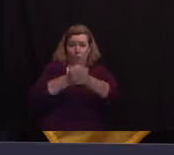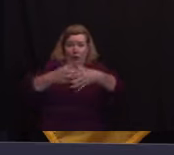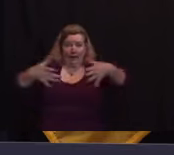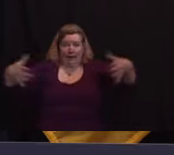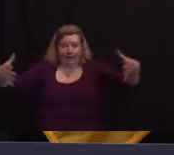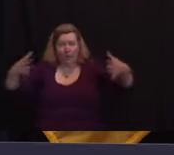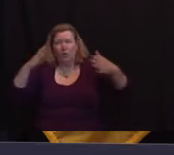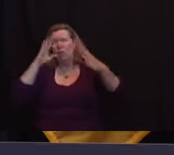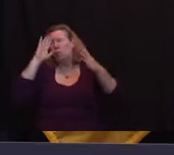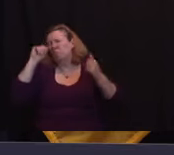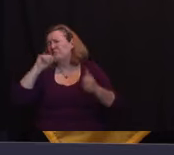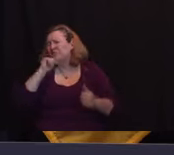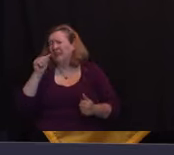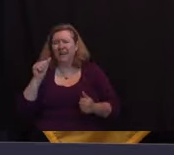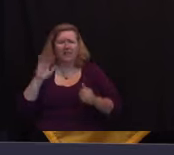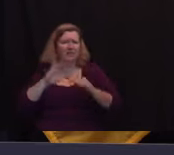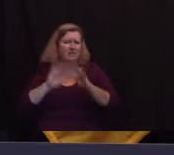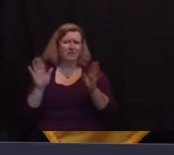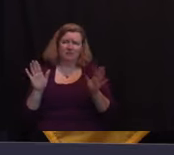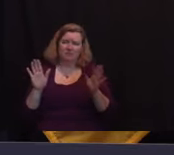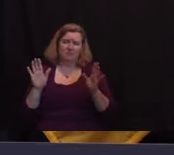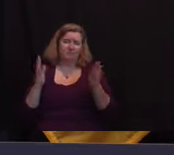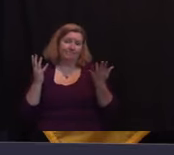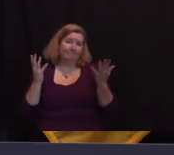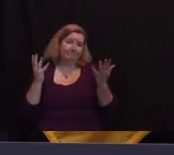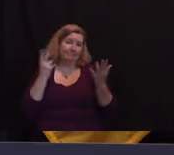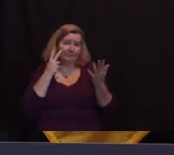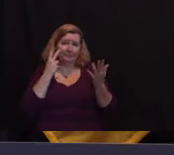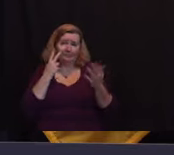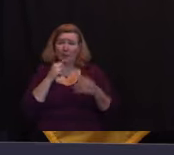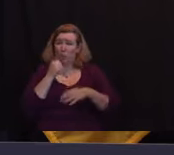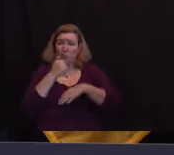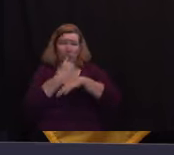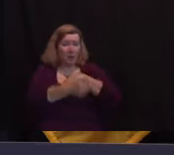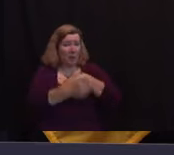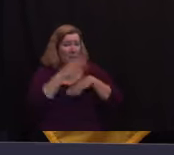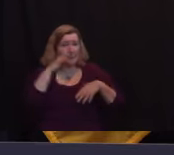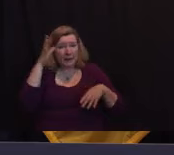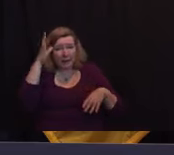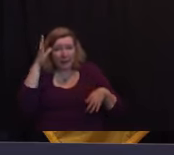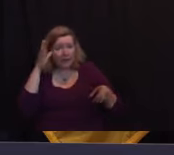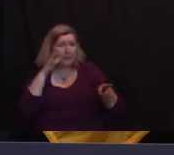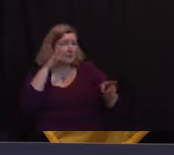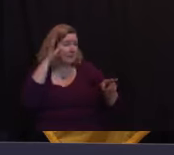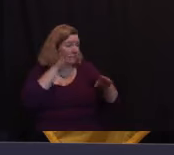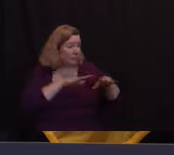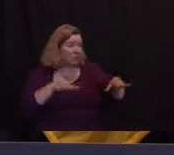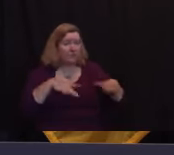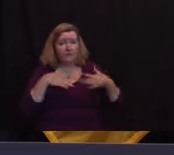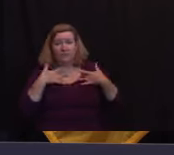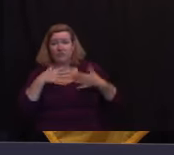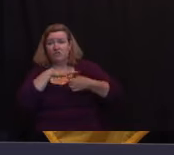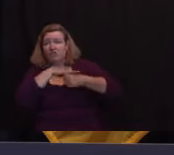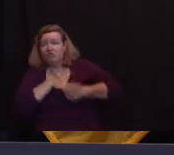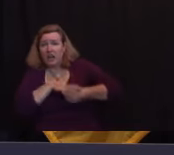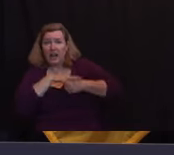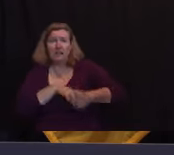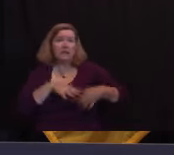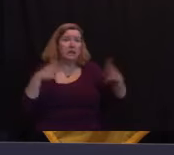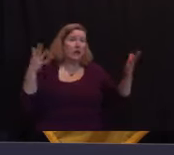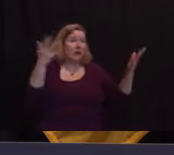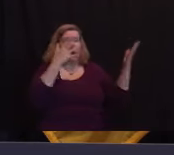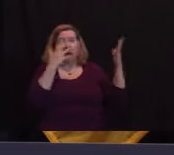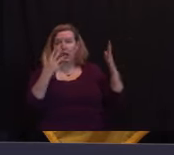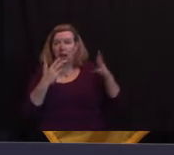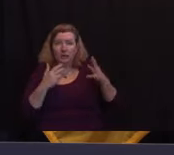But I hope, and I don't blame parents or kids for being stressed about this, educators too. Who could blame them? Everybody is. So I hope the